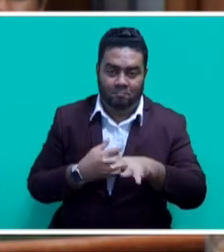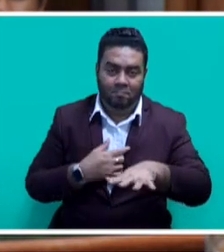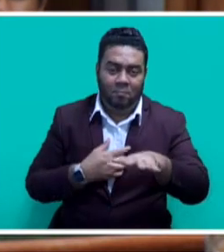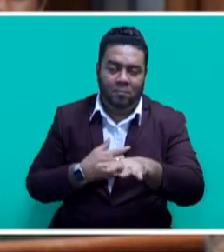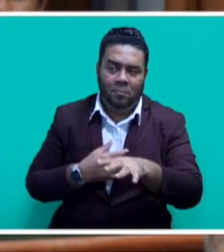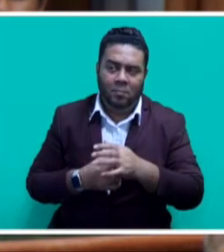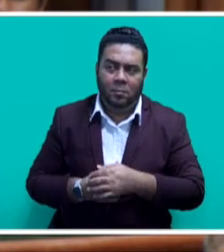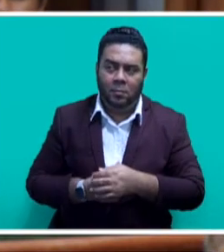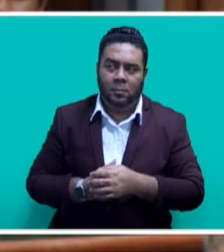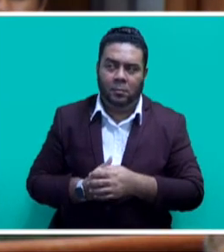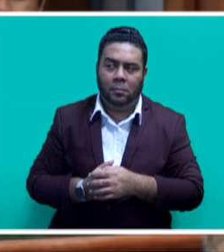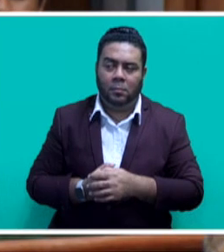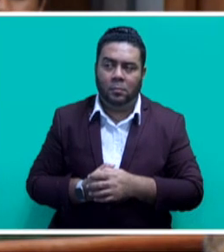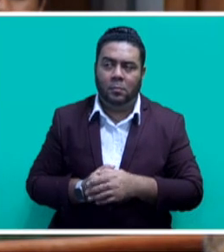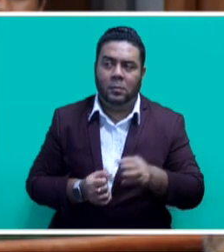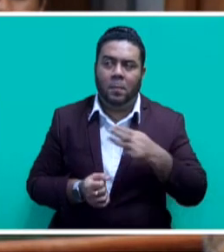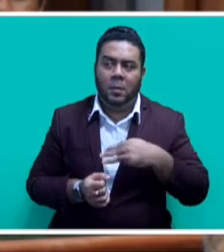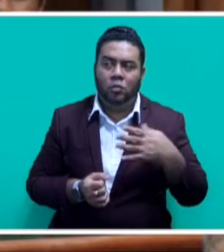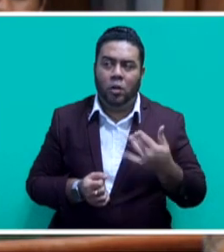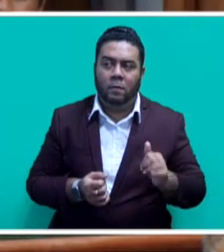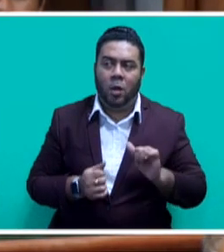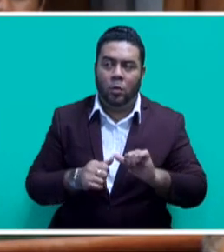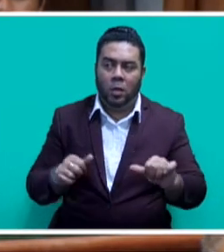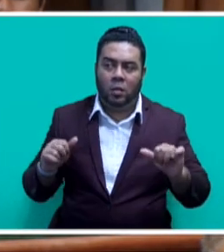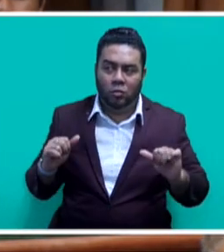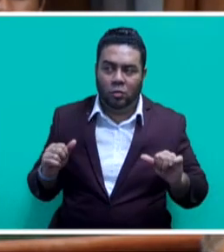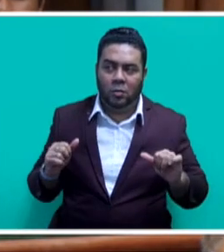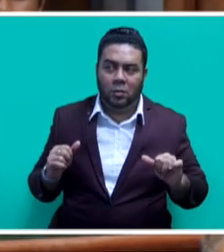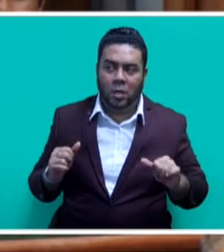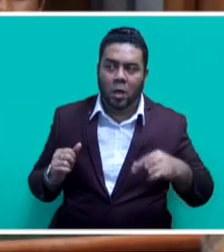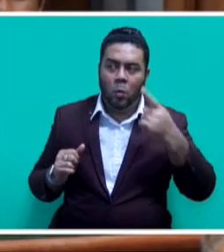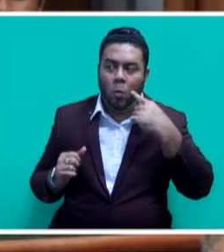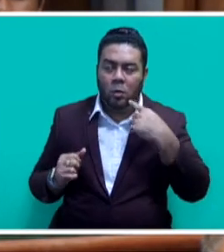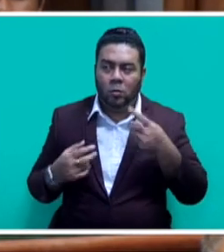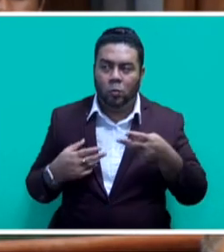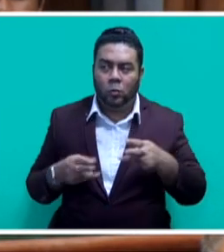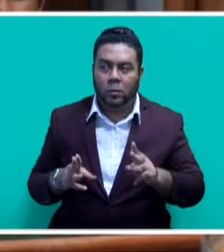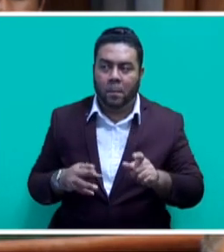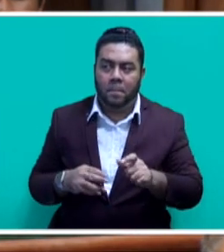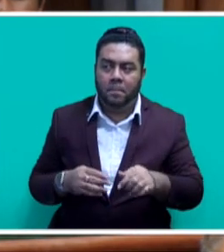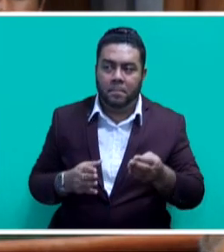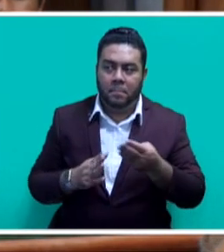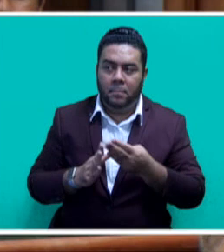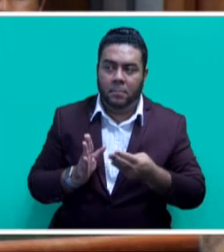Mr. Speaker, sir, the Ministry of Agriculture and Waterways budget allocation are